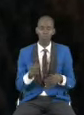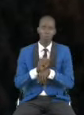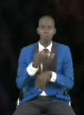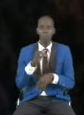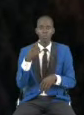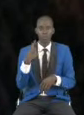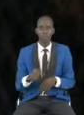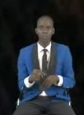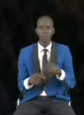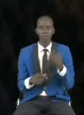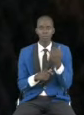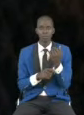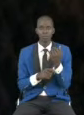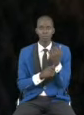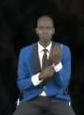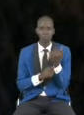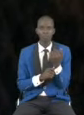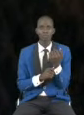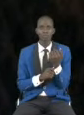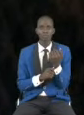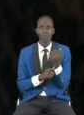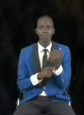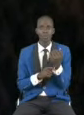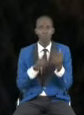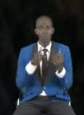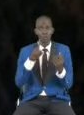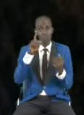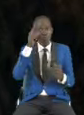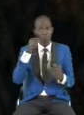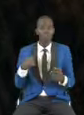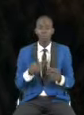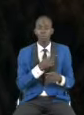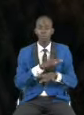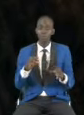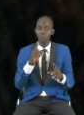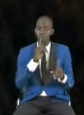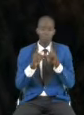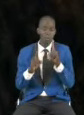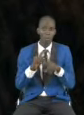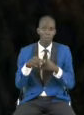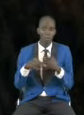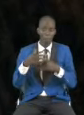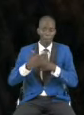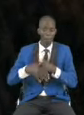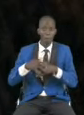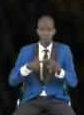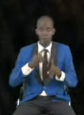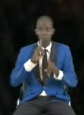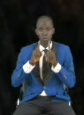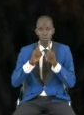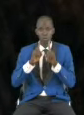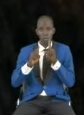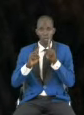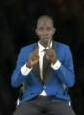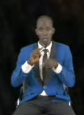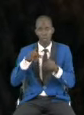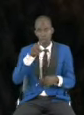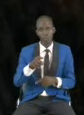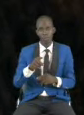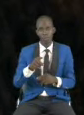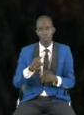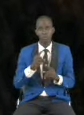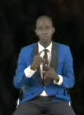for us to understand, you know, now, we're not talking about bread, we're talking about you. We're talking about man.